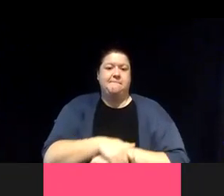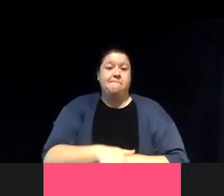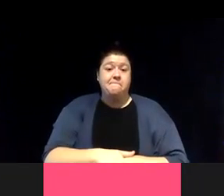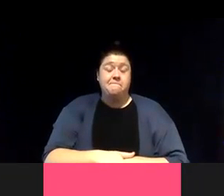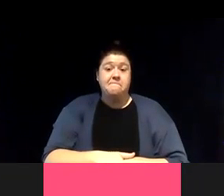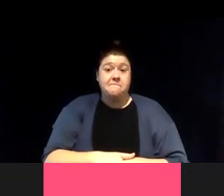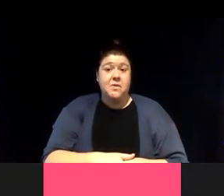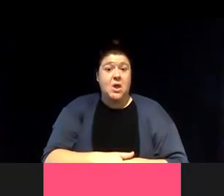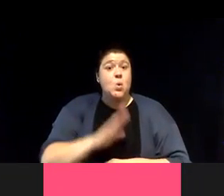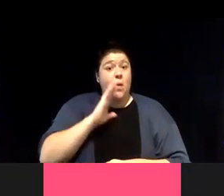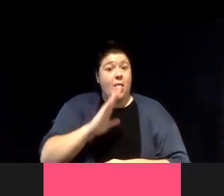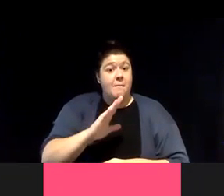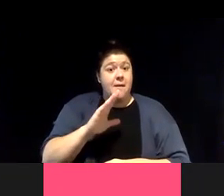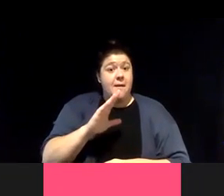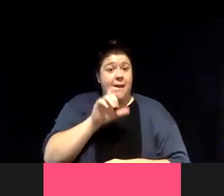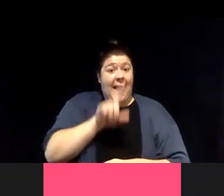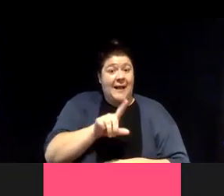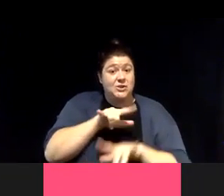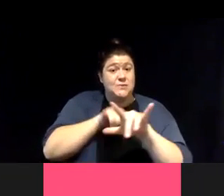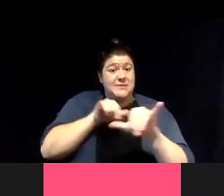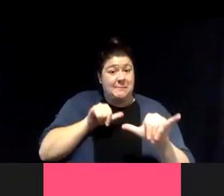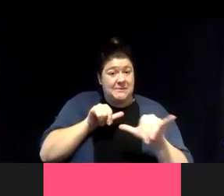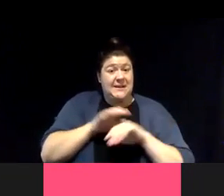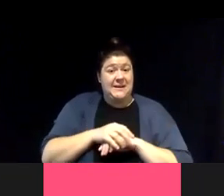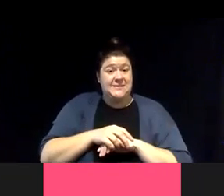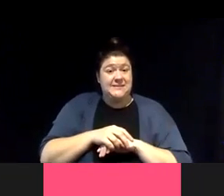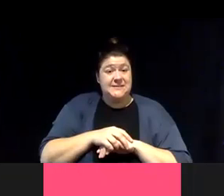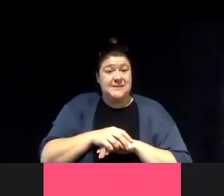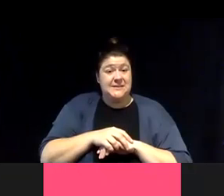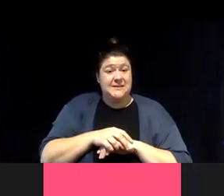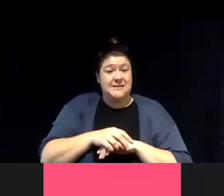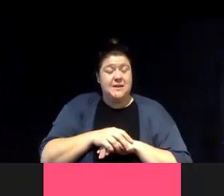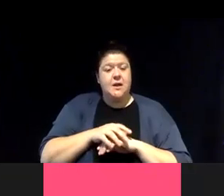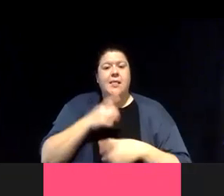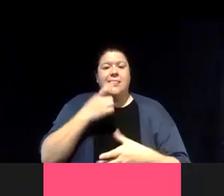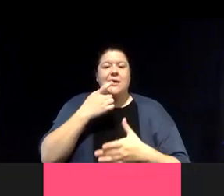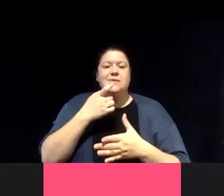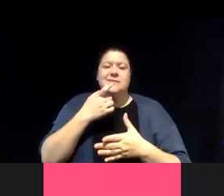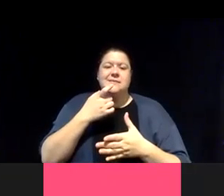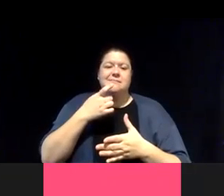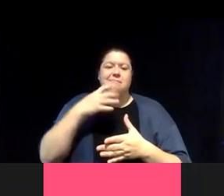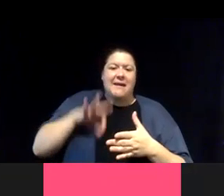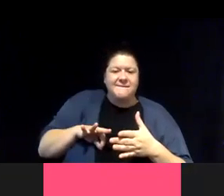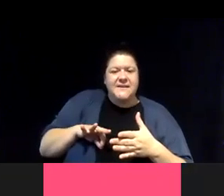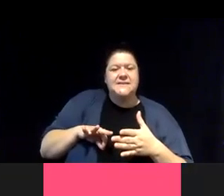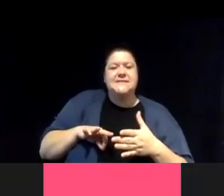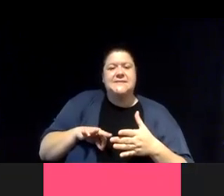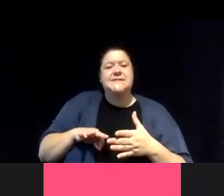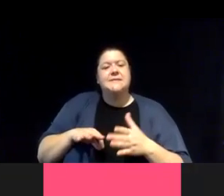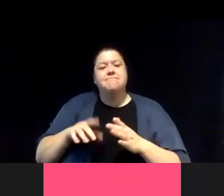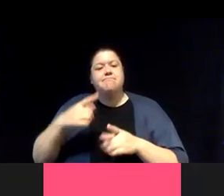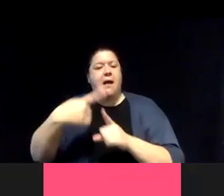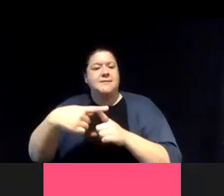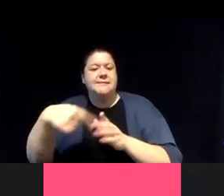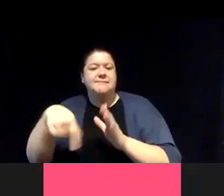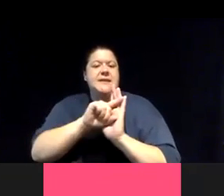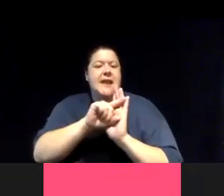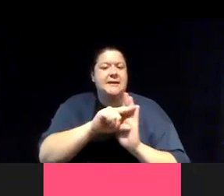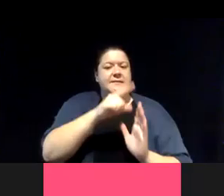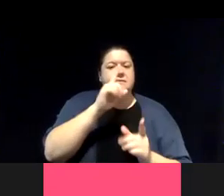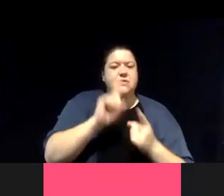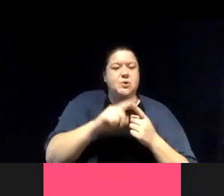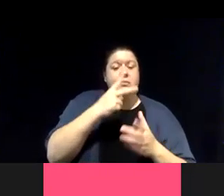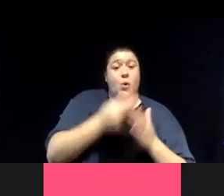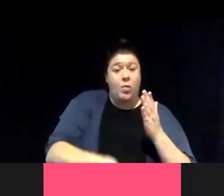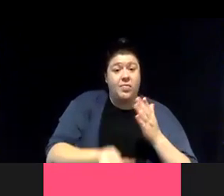do simultaneous interpreting. There's costs and benefits to each, and I think I've talked about both, and we're going to practice